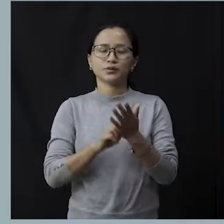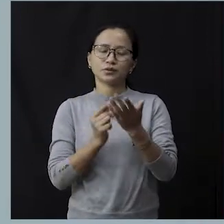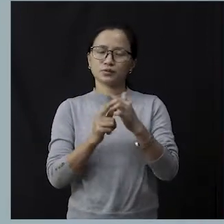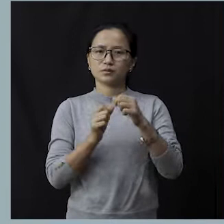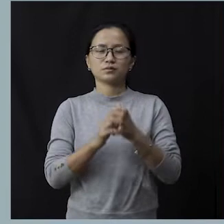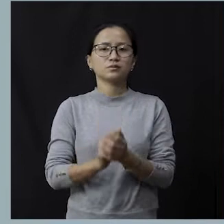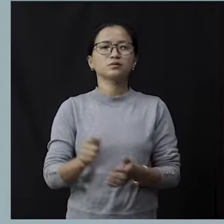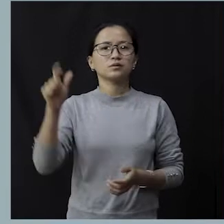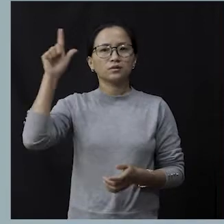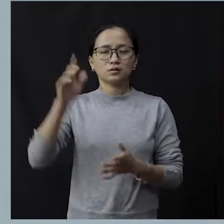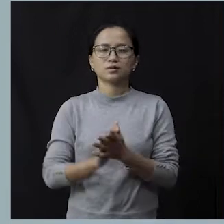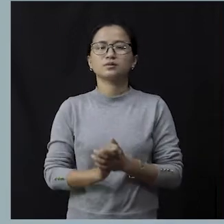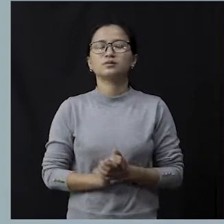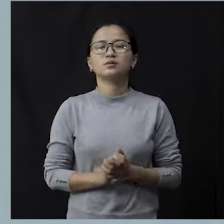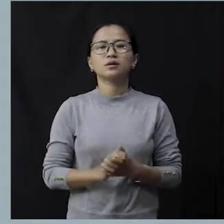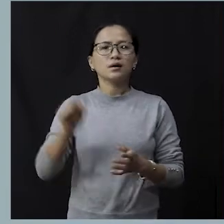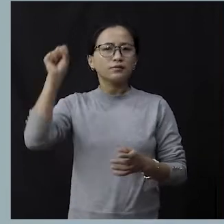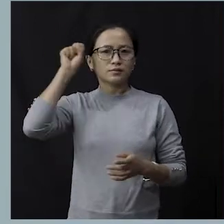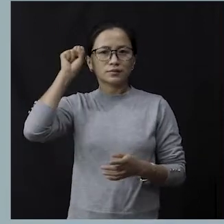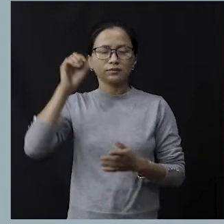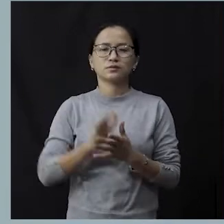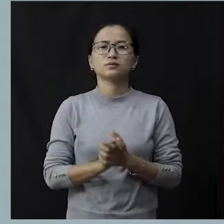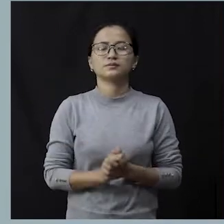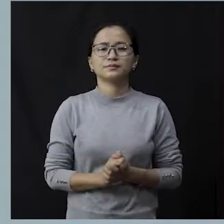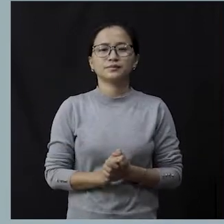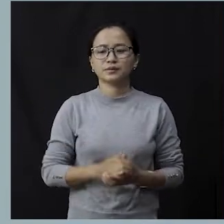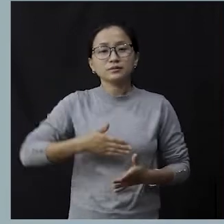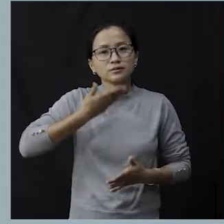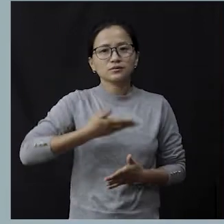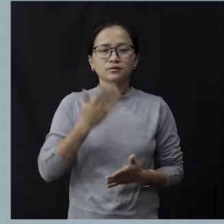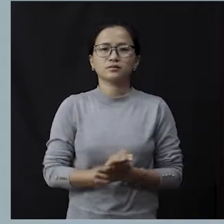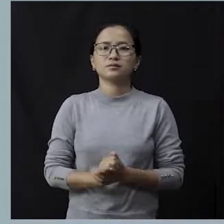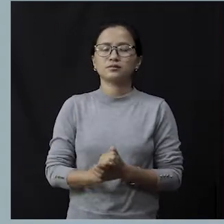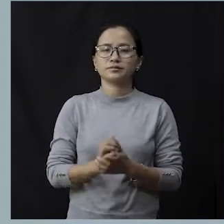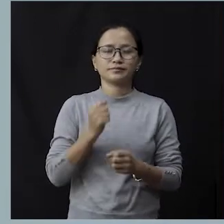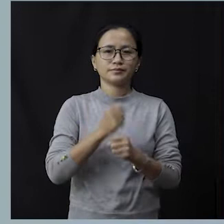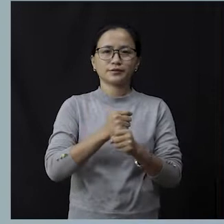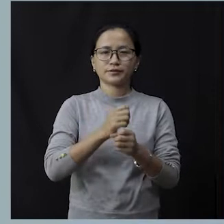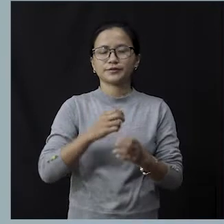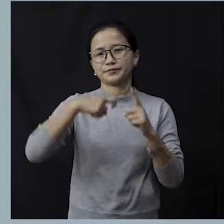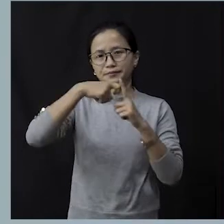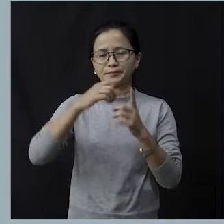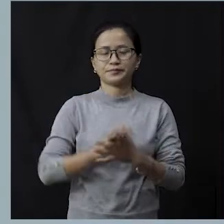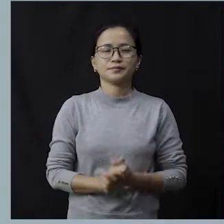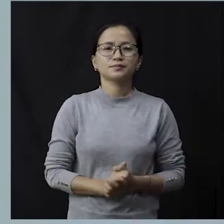Utili radio tutor Miss Kahuliwotsa, and I will be teaching you General Knowledge